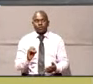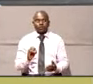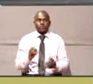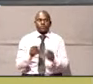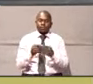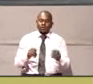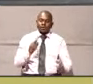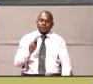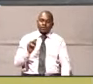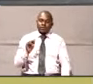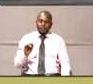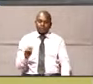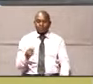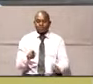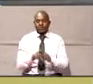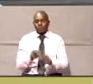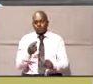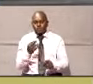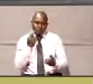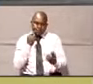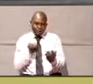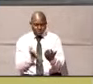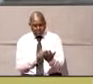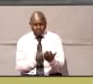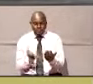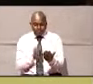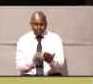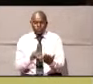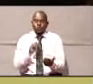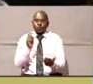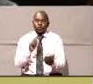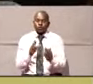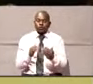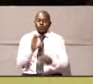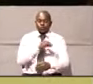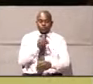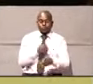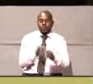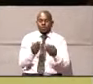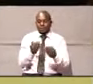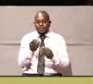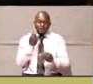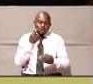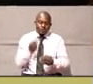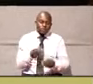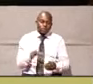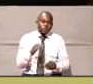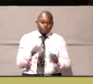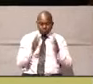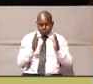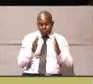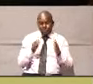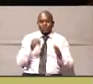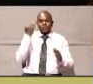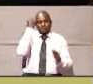versus KCCA, I can see 259 million. Authority has discovered that all the consent judgments